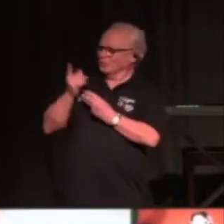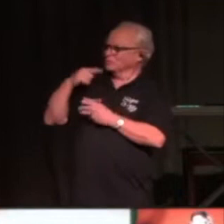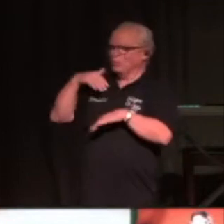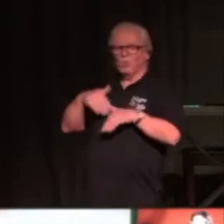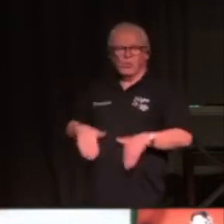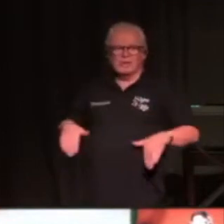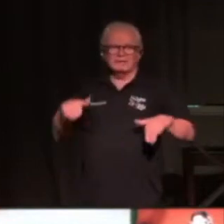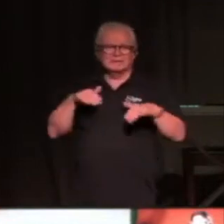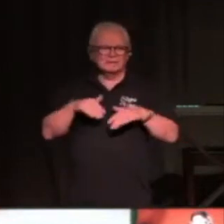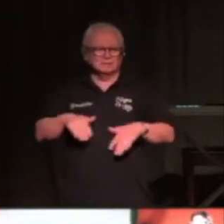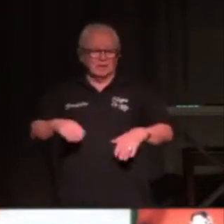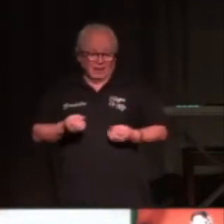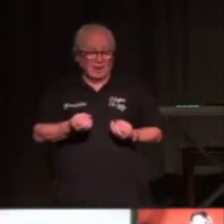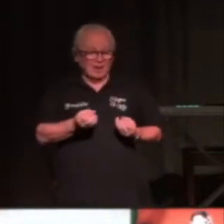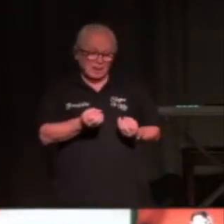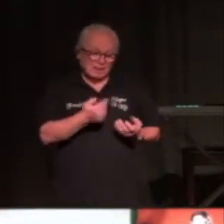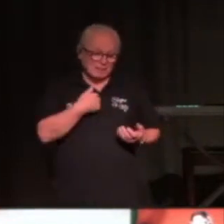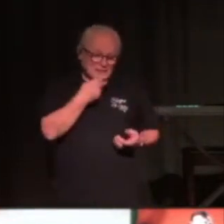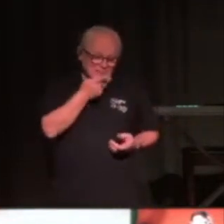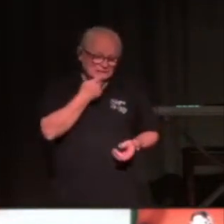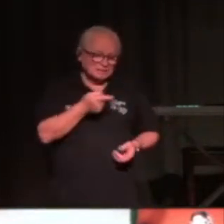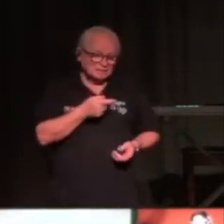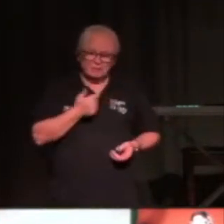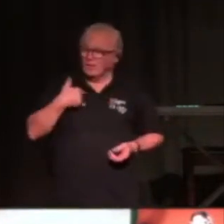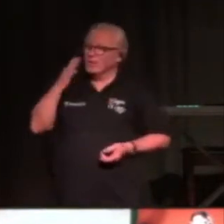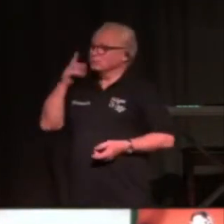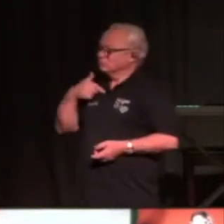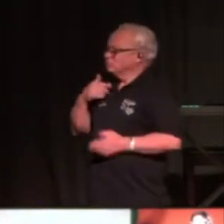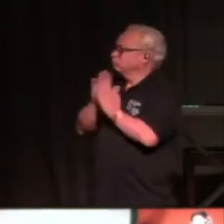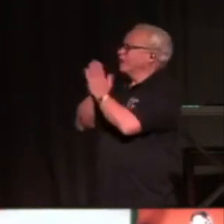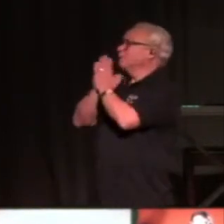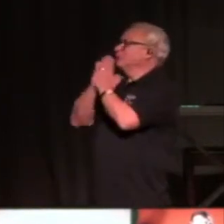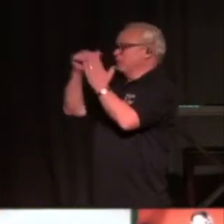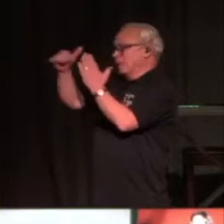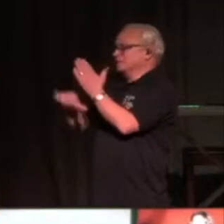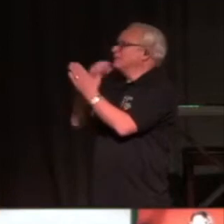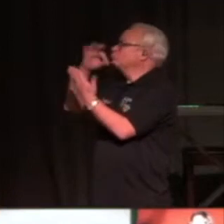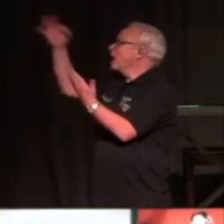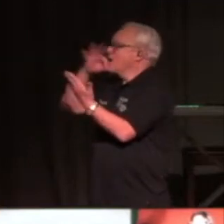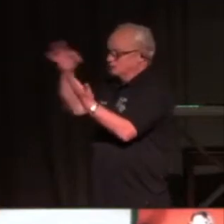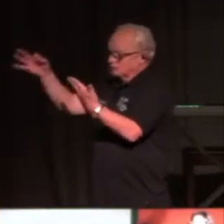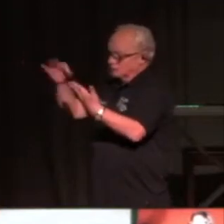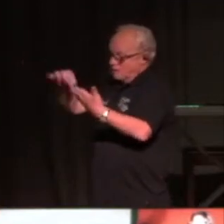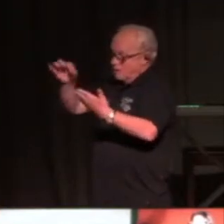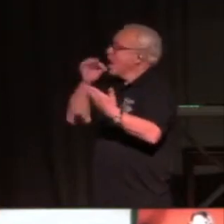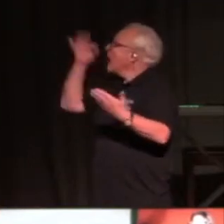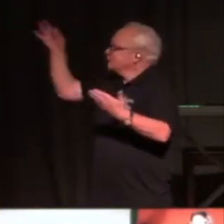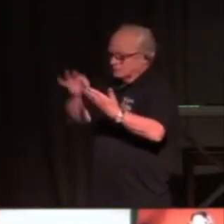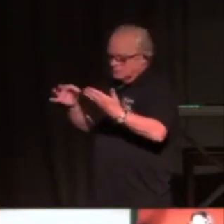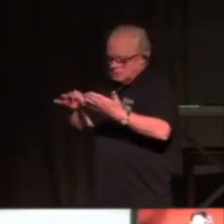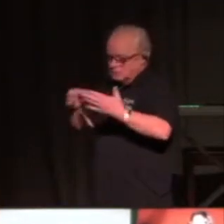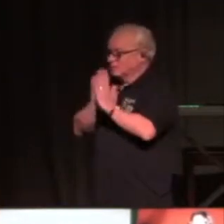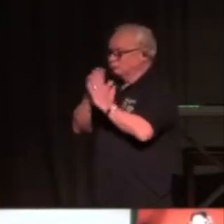speak? You know, maybe when you're praying, that's, it's just a list of things that you're looking done and need done and have to have. And God is